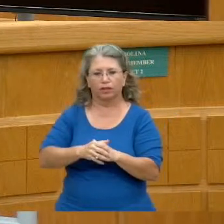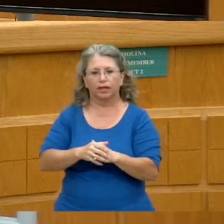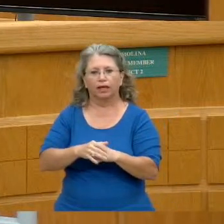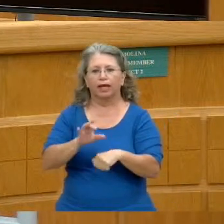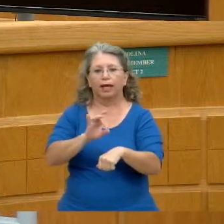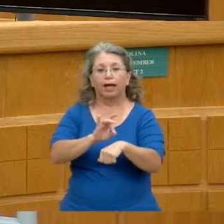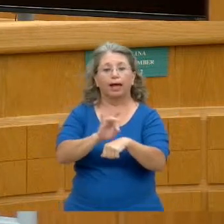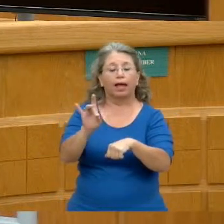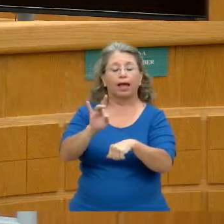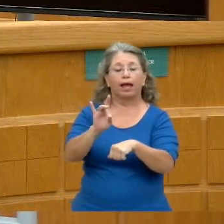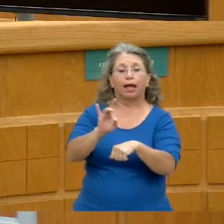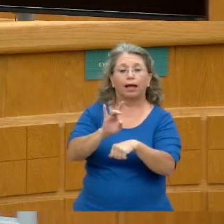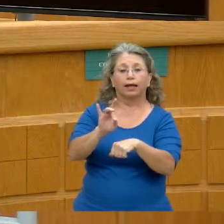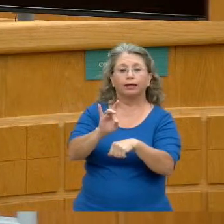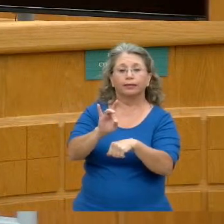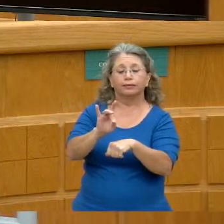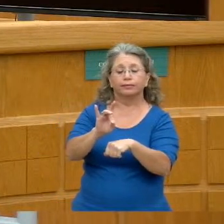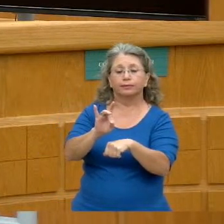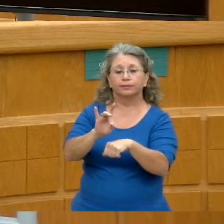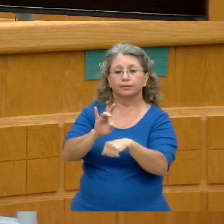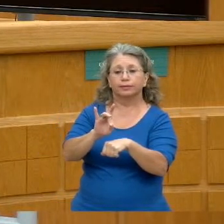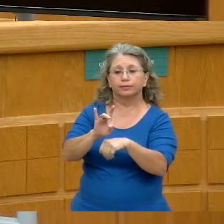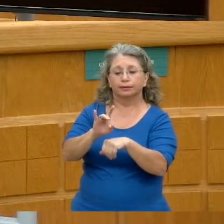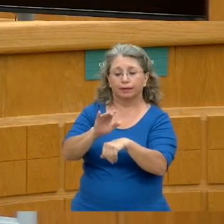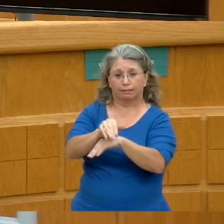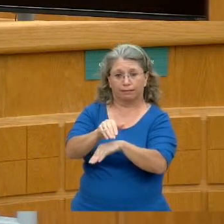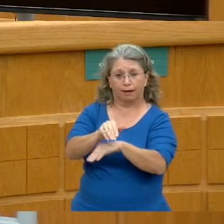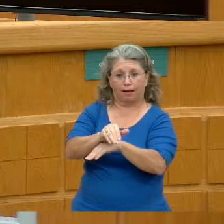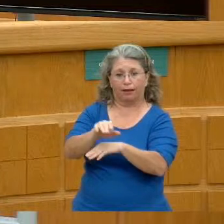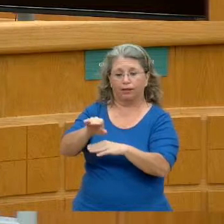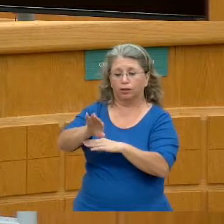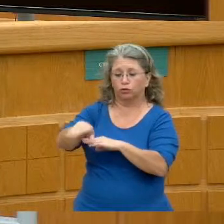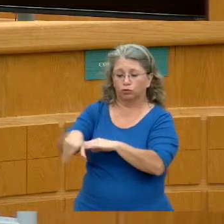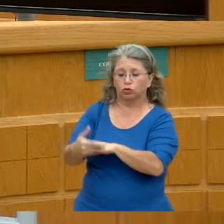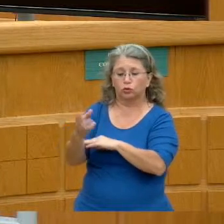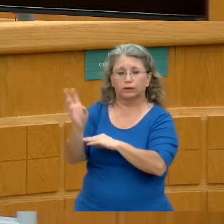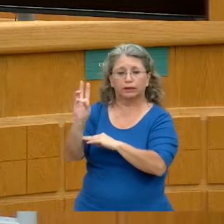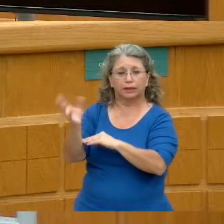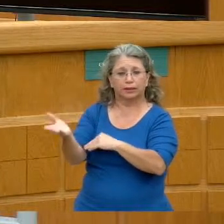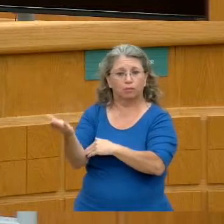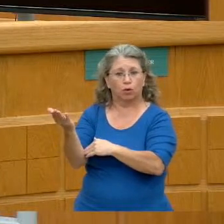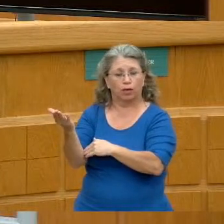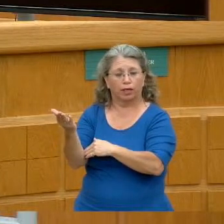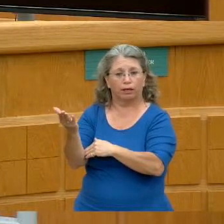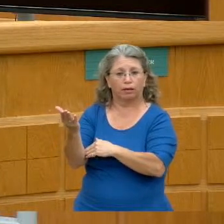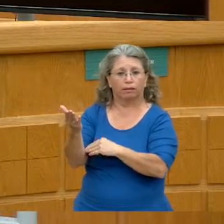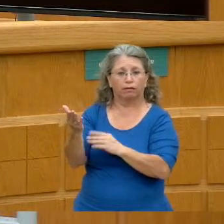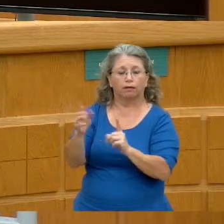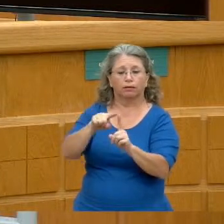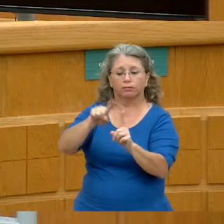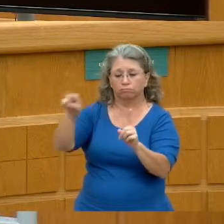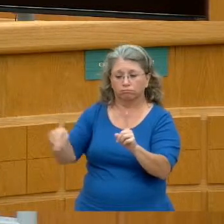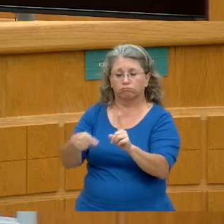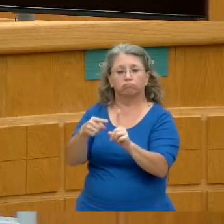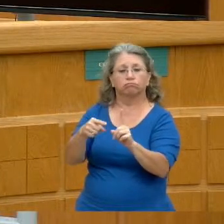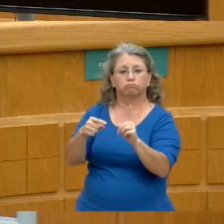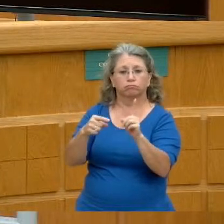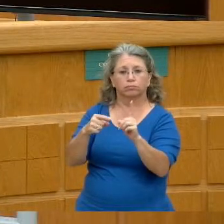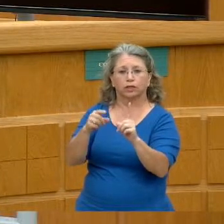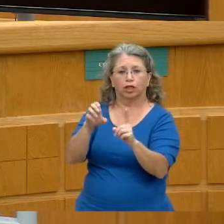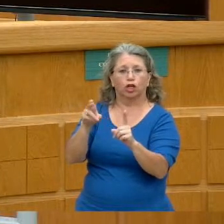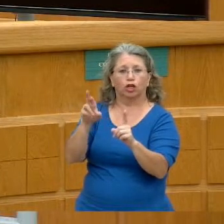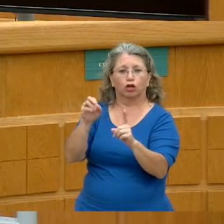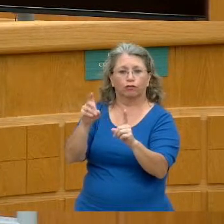8 p.m. at night to 6 a.m. The curfew will be in place today all the way through next Saturday.